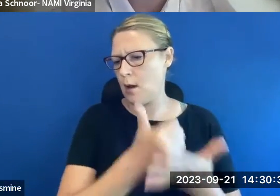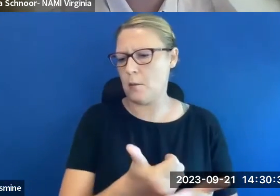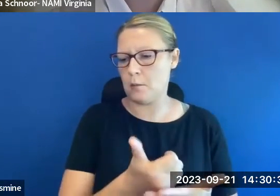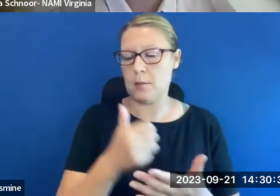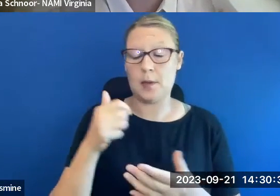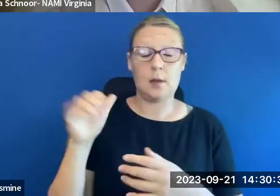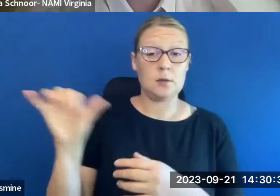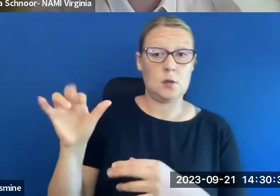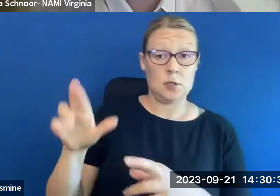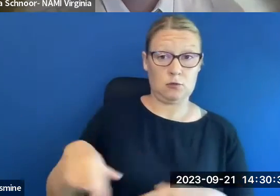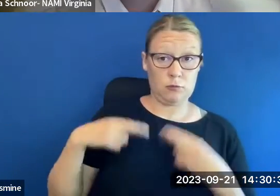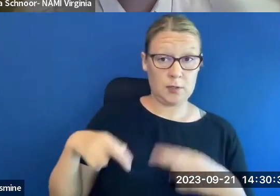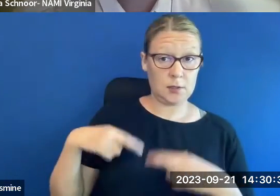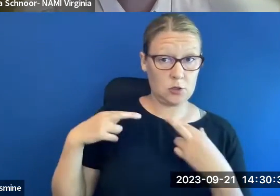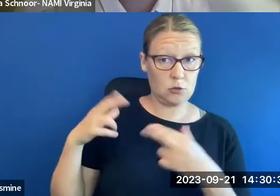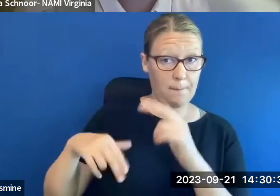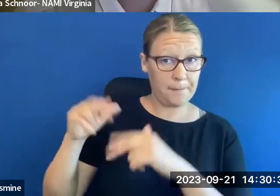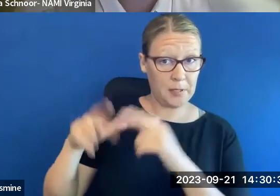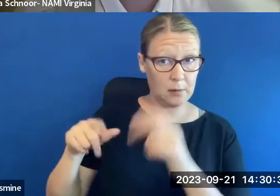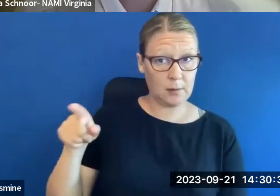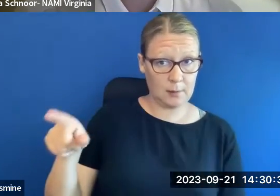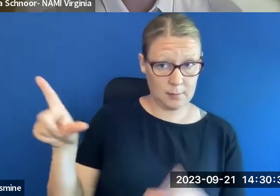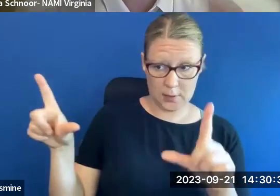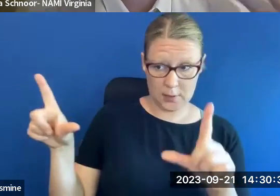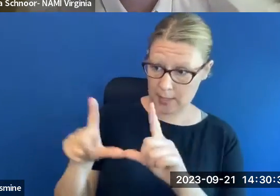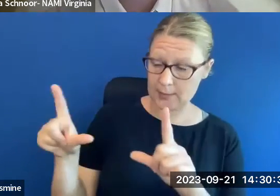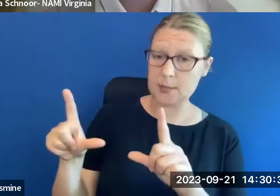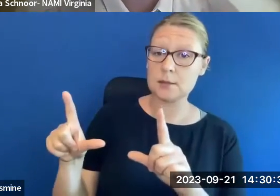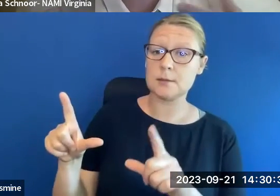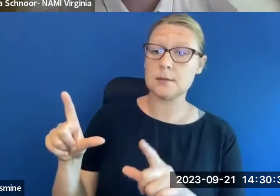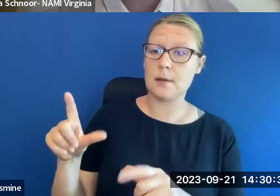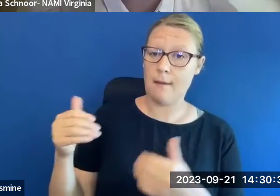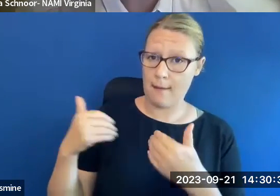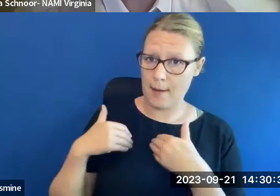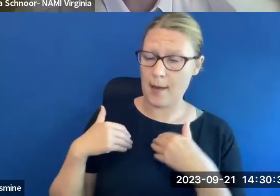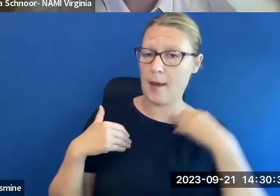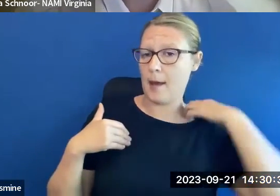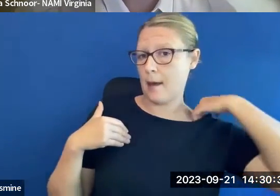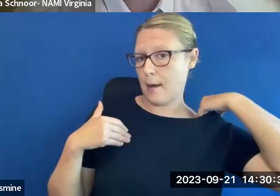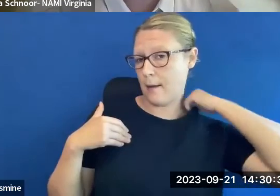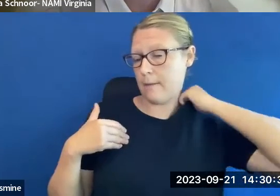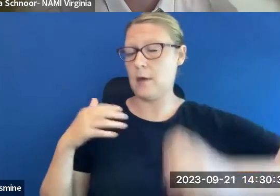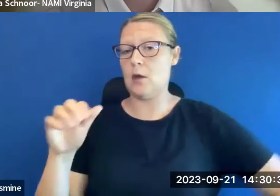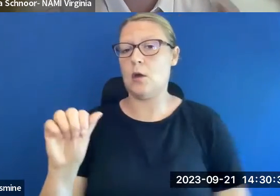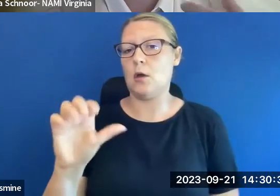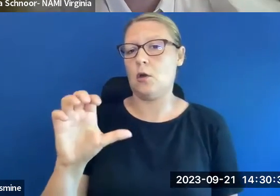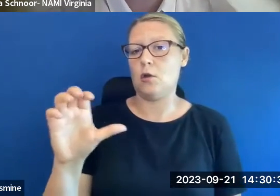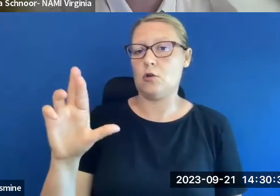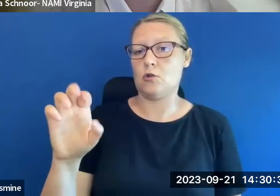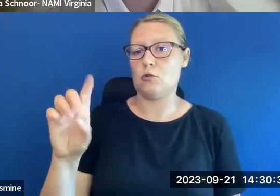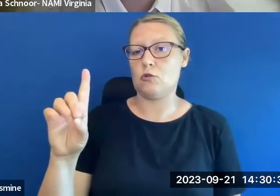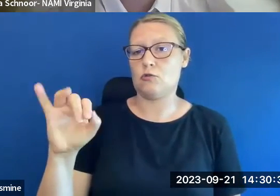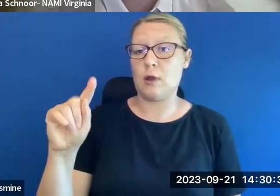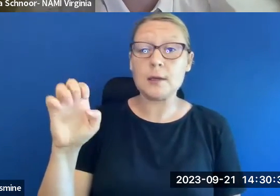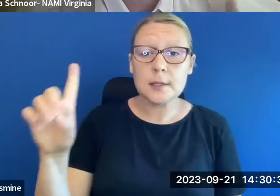and accredited? Are all of their staff fully licensed and accredited and appropriately and currently? What is the staff to patient